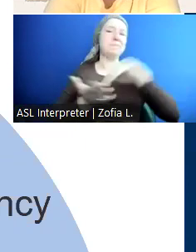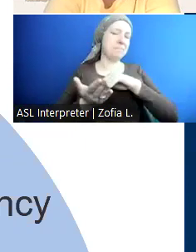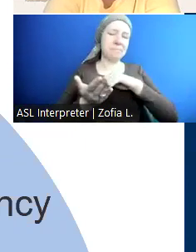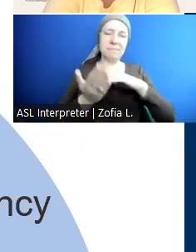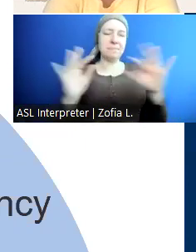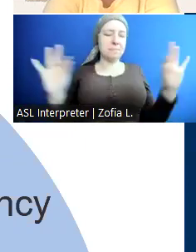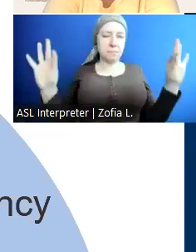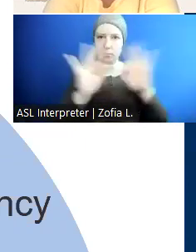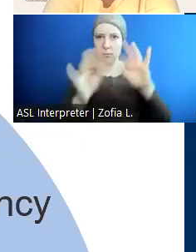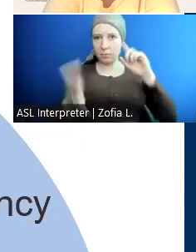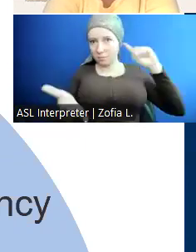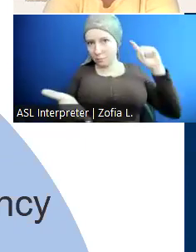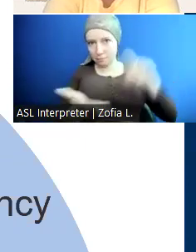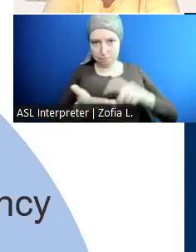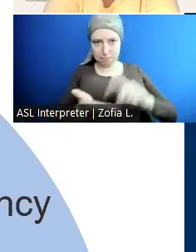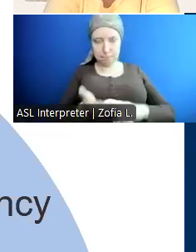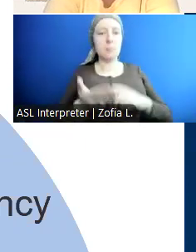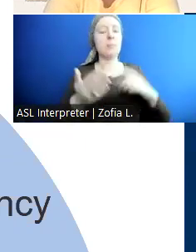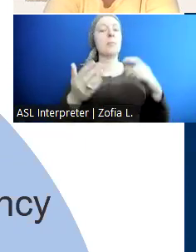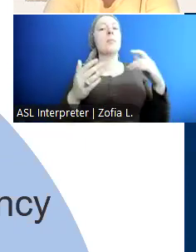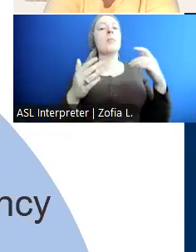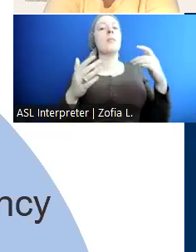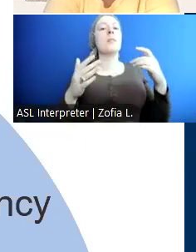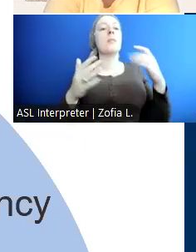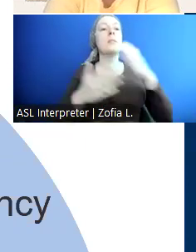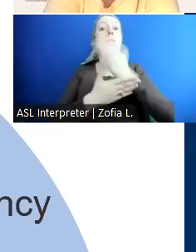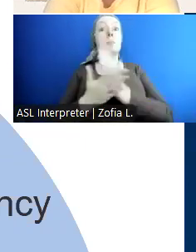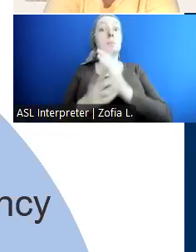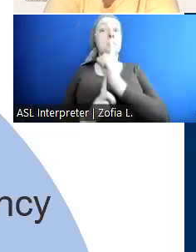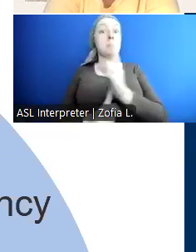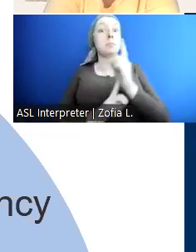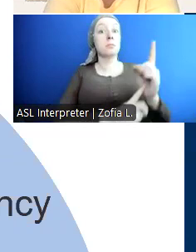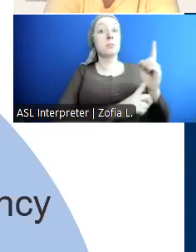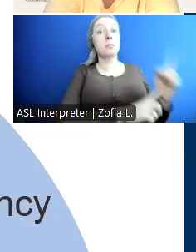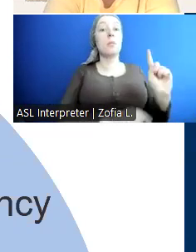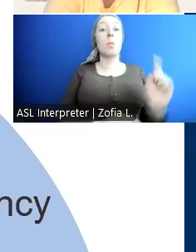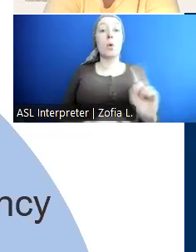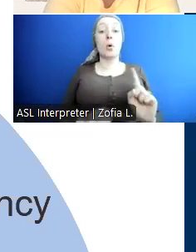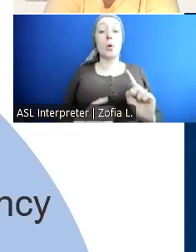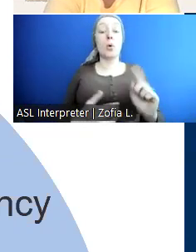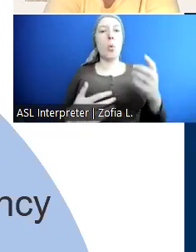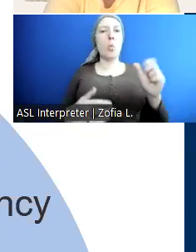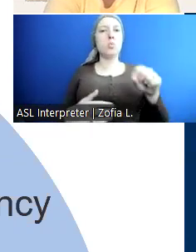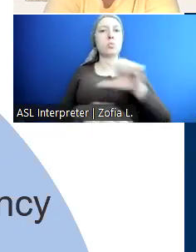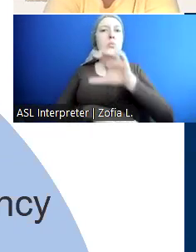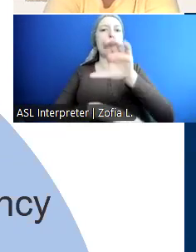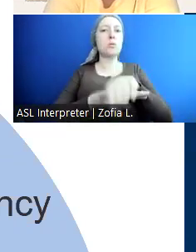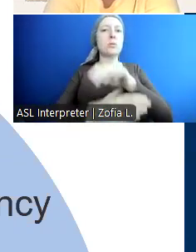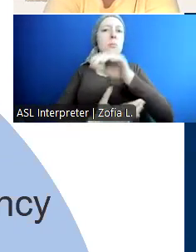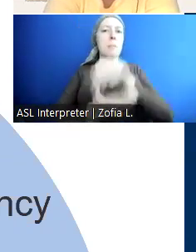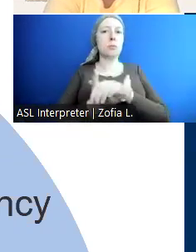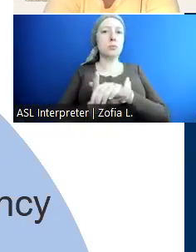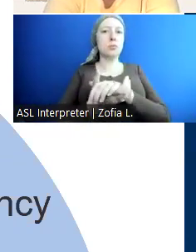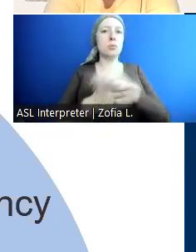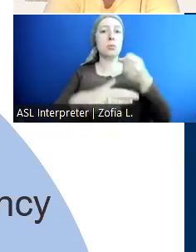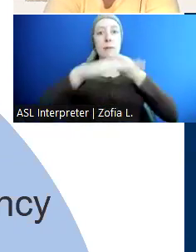very important to recognize that there are moments where, yes, these, you know, forced marriage and trafficking